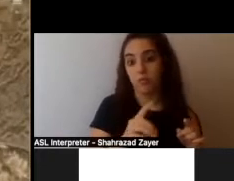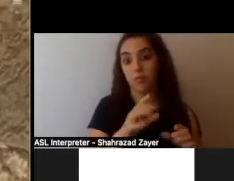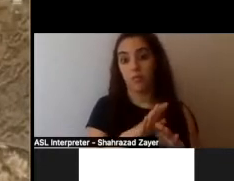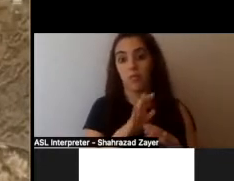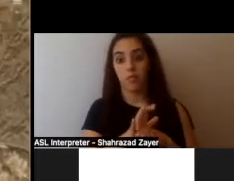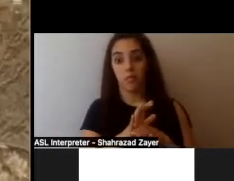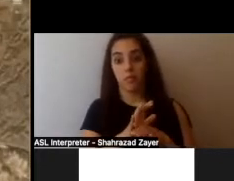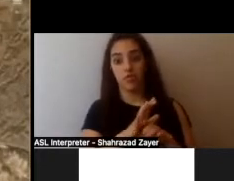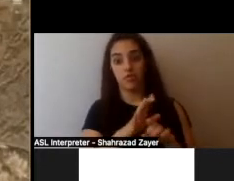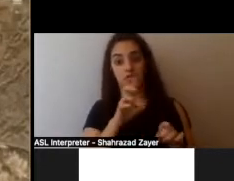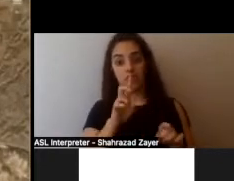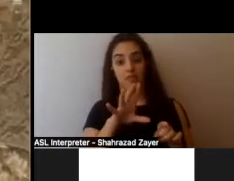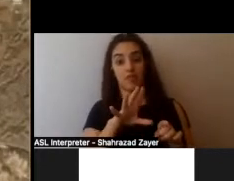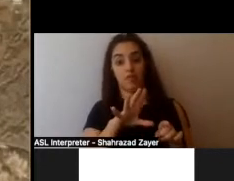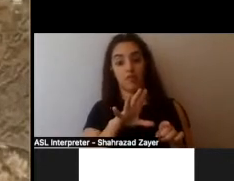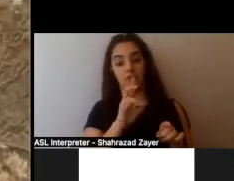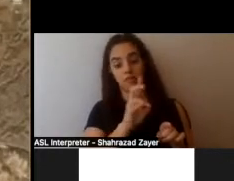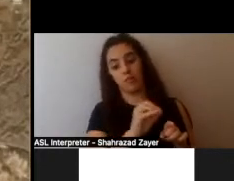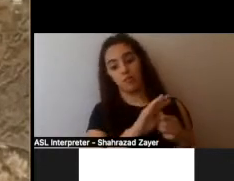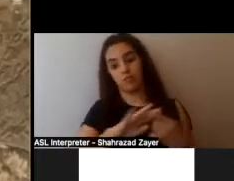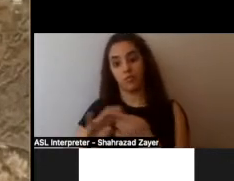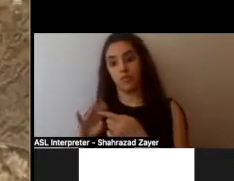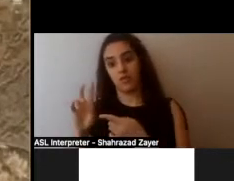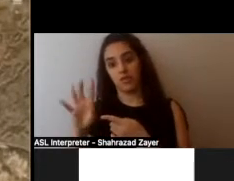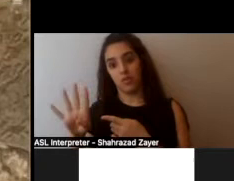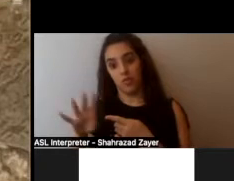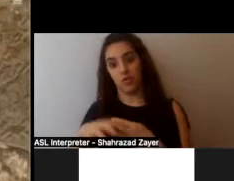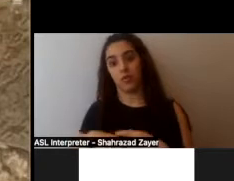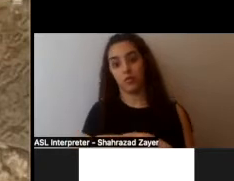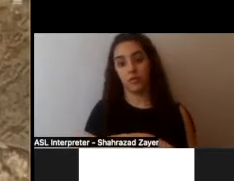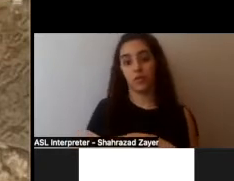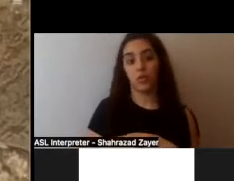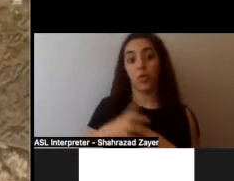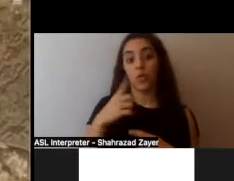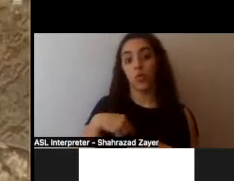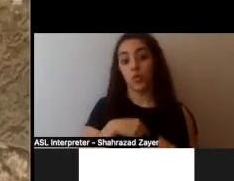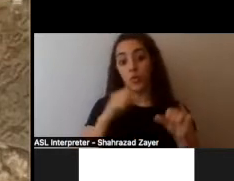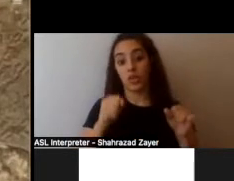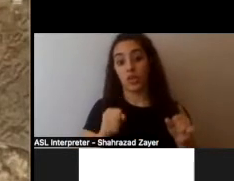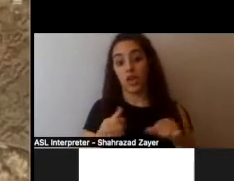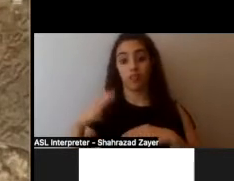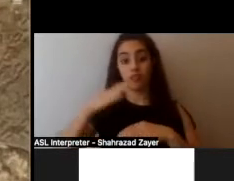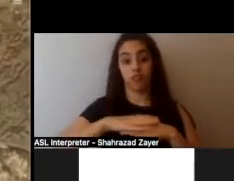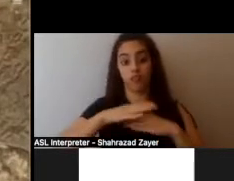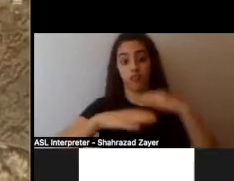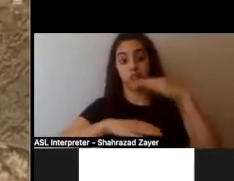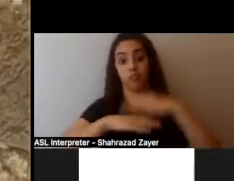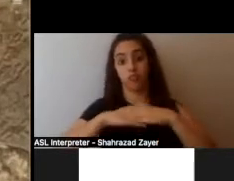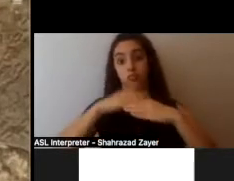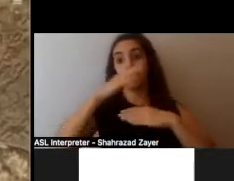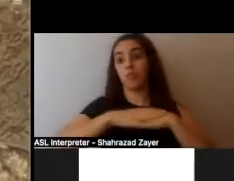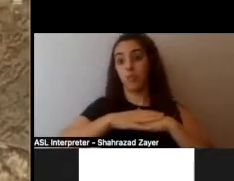On a more aggregate level, we can stack on top of each other the percent of the population that are age 65,